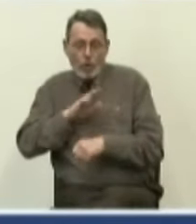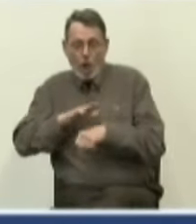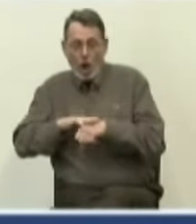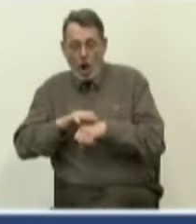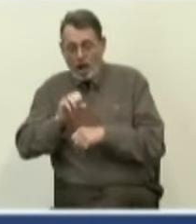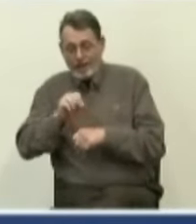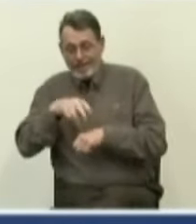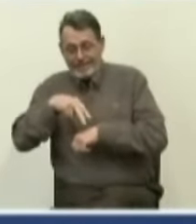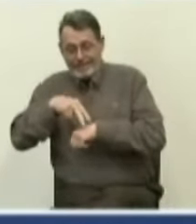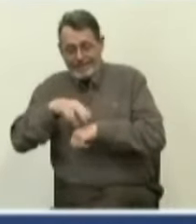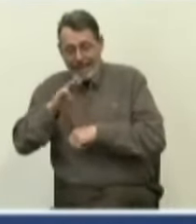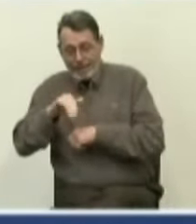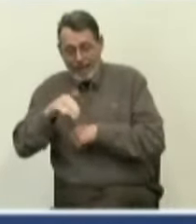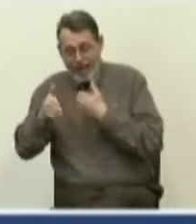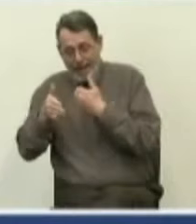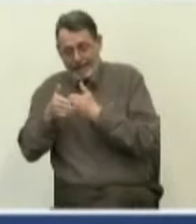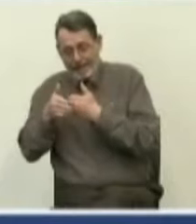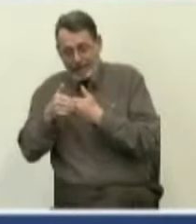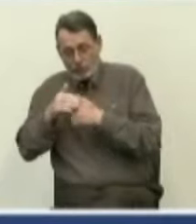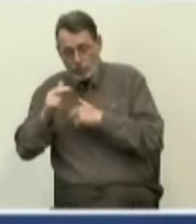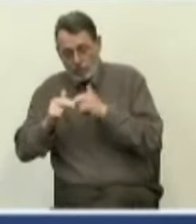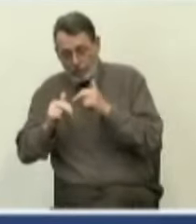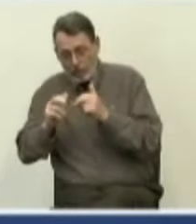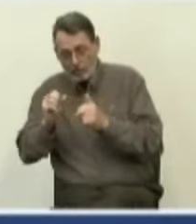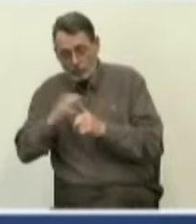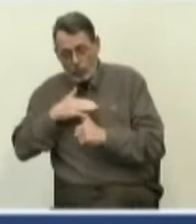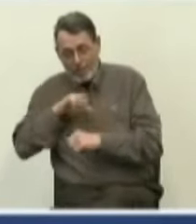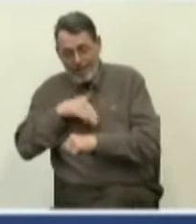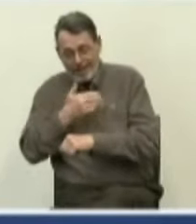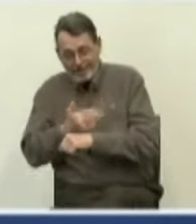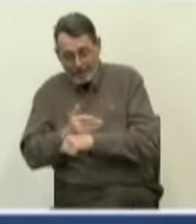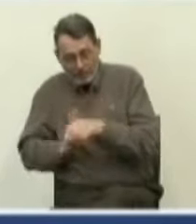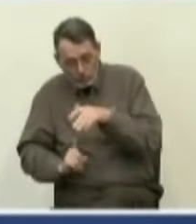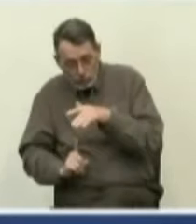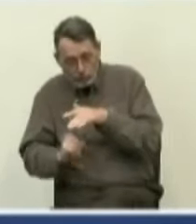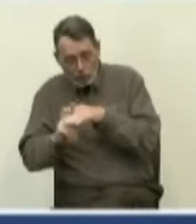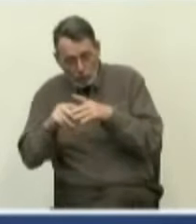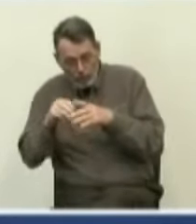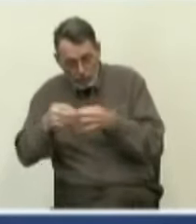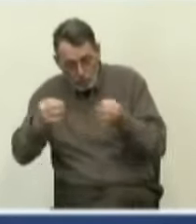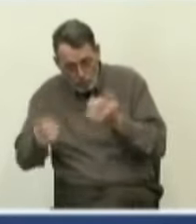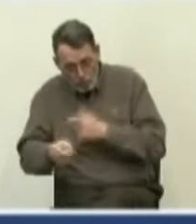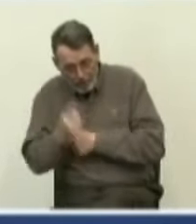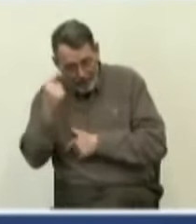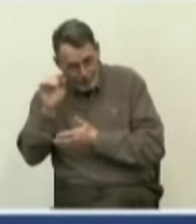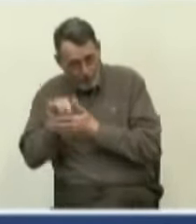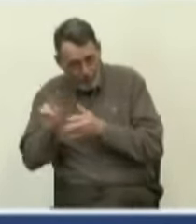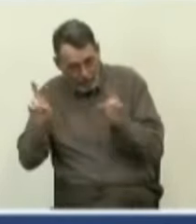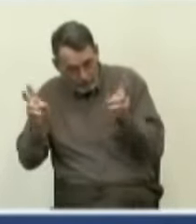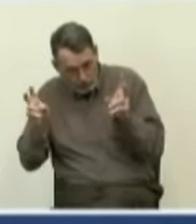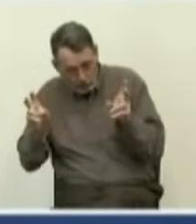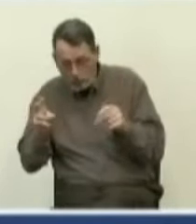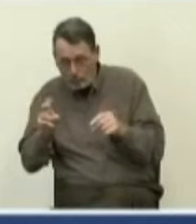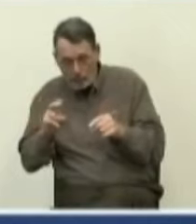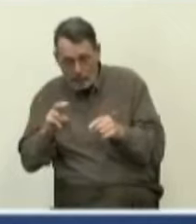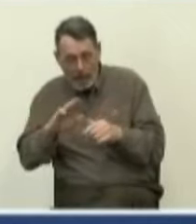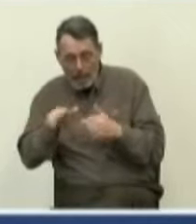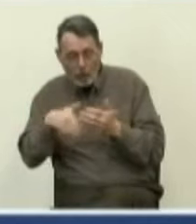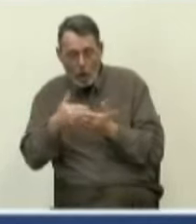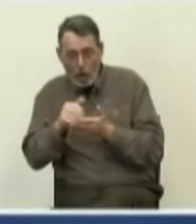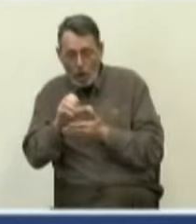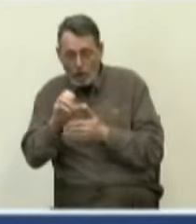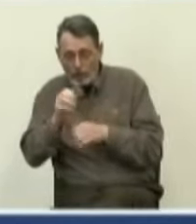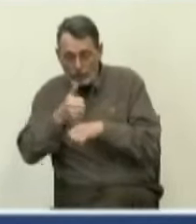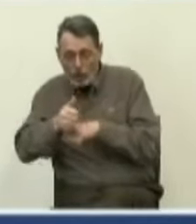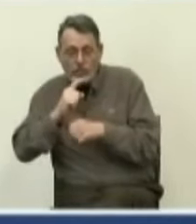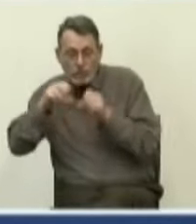of the buildings. So my son actually appeared at court today for this matter, and all cases were dropped. So basically,